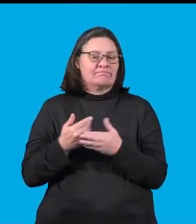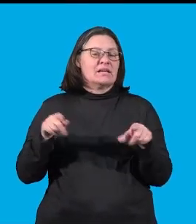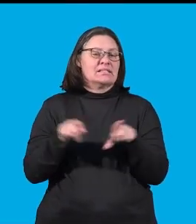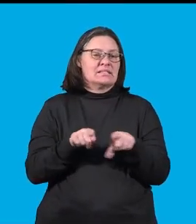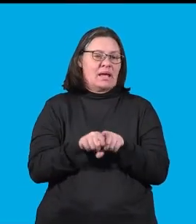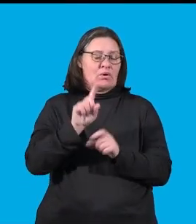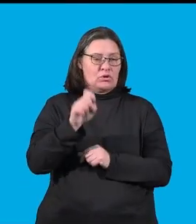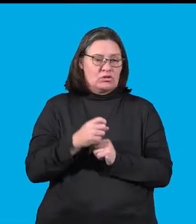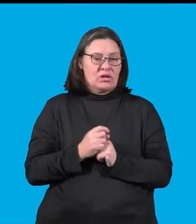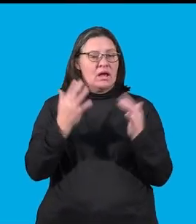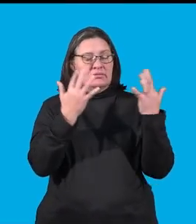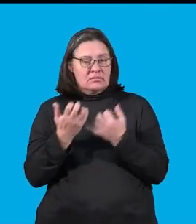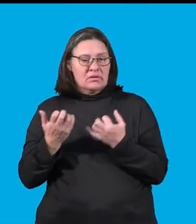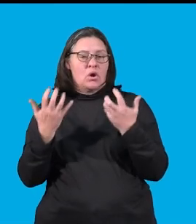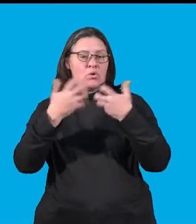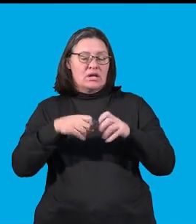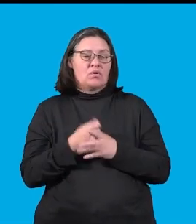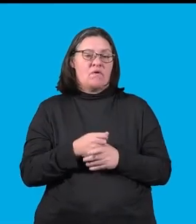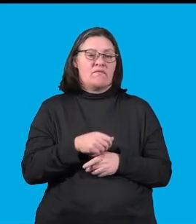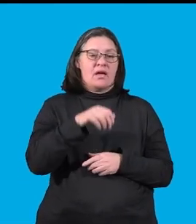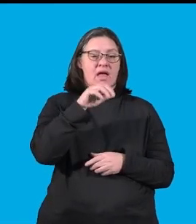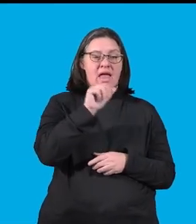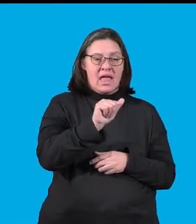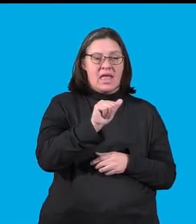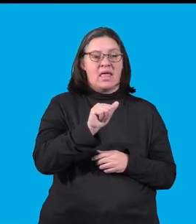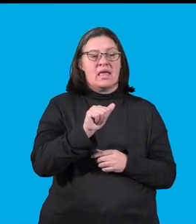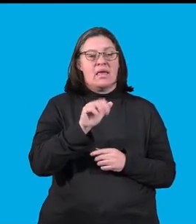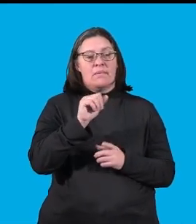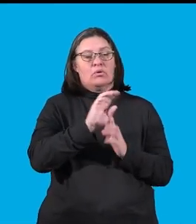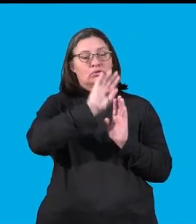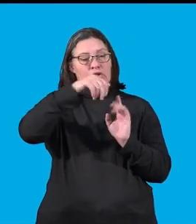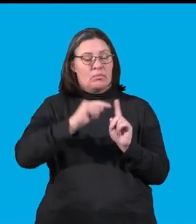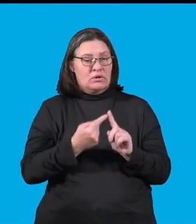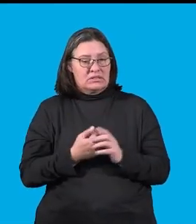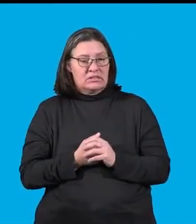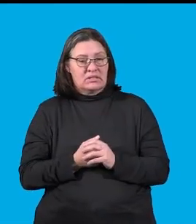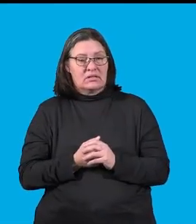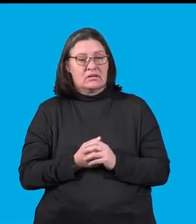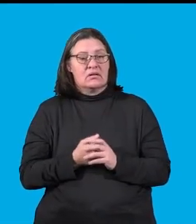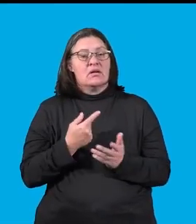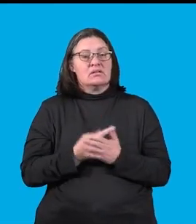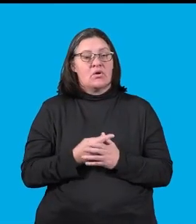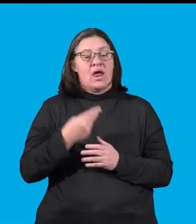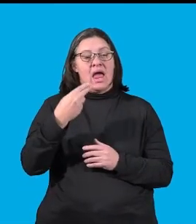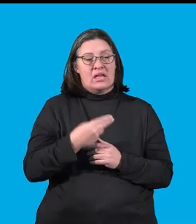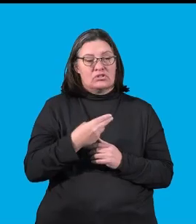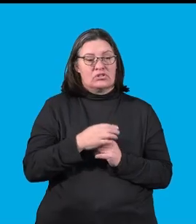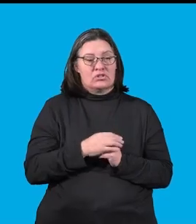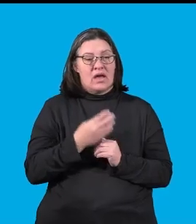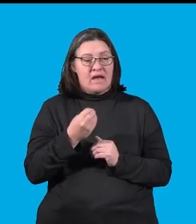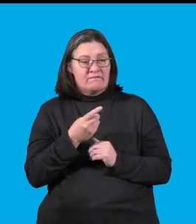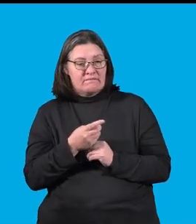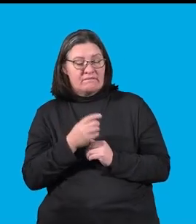move on with this same question. We are calculating the coordinates of a being your turning point. We've now got our equation of h of